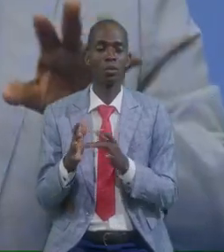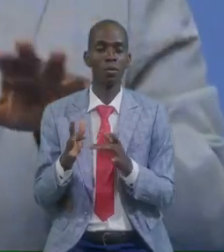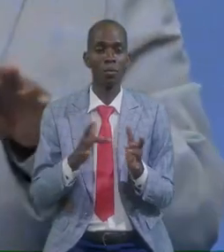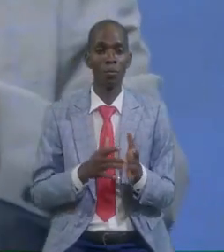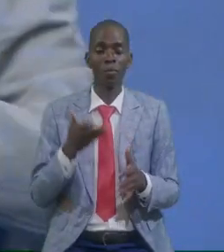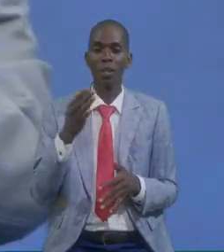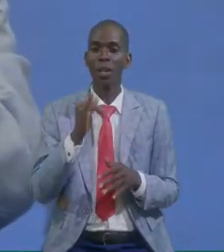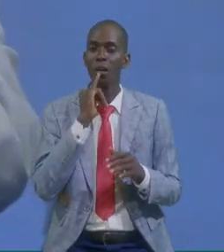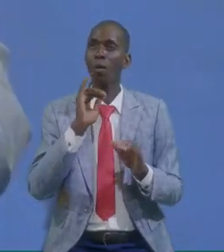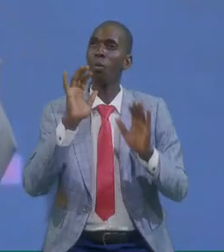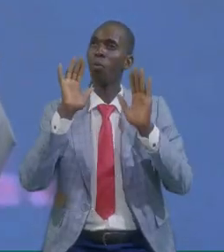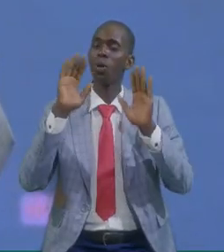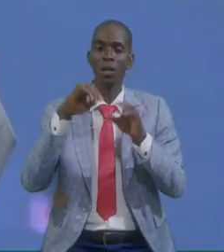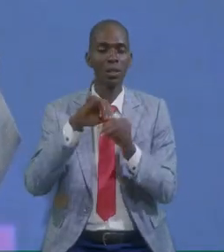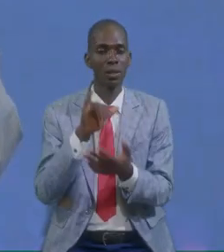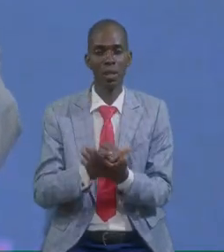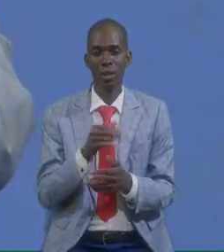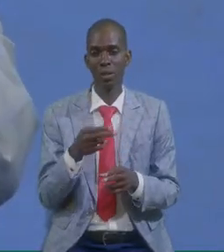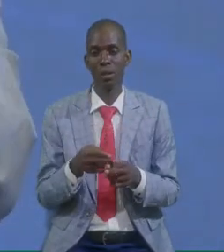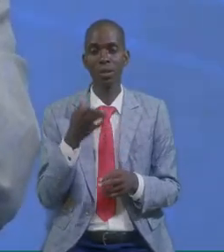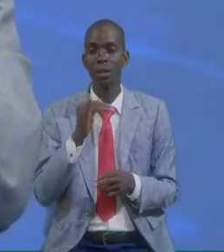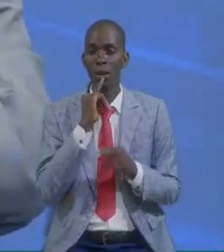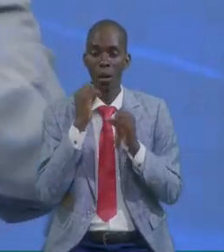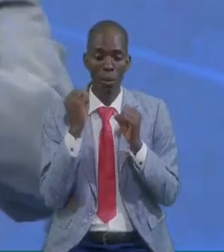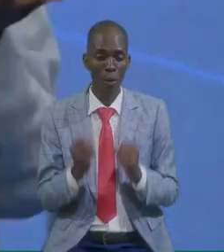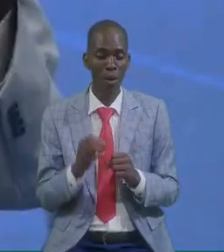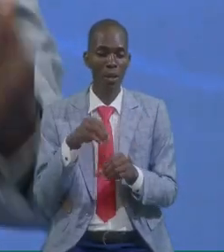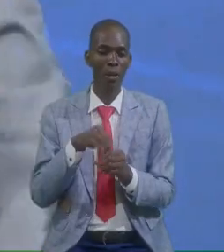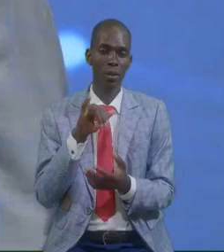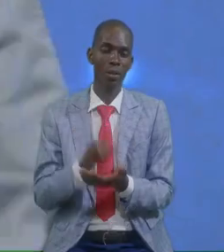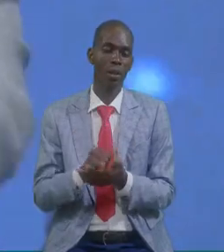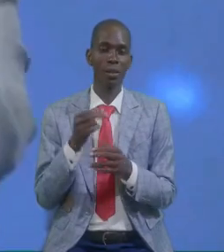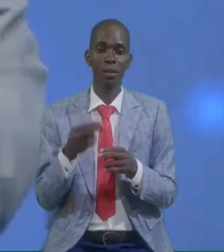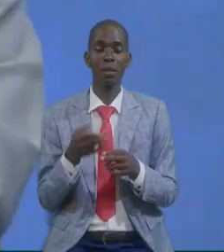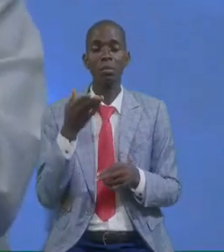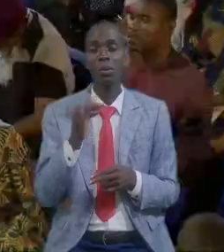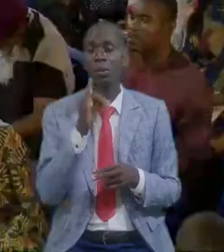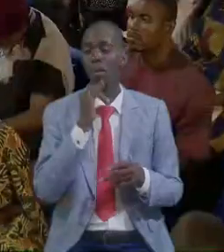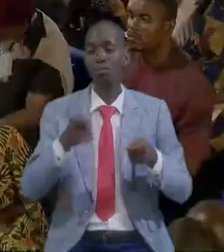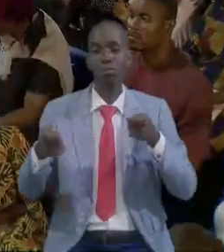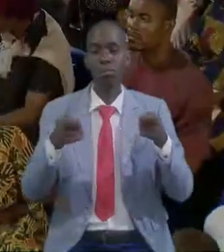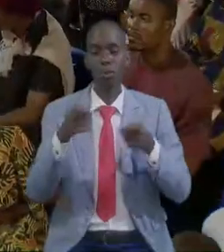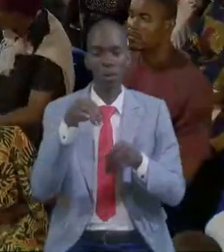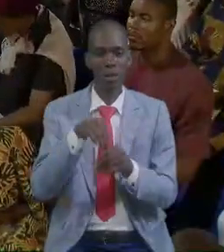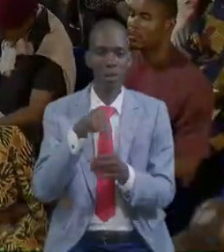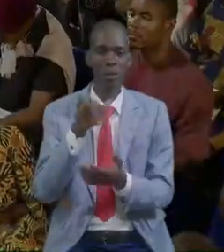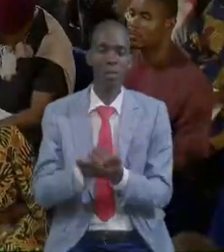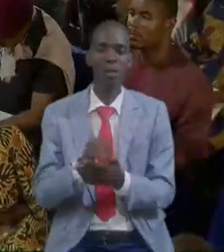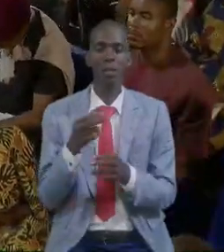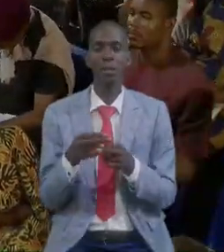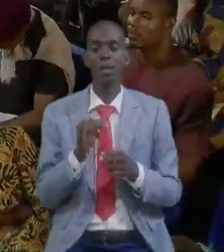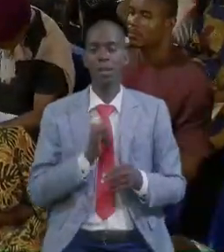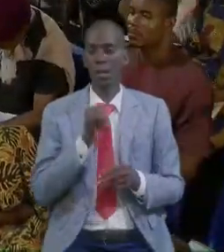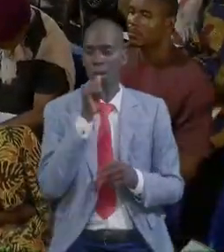wonder in that name. There is power in that name. There is dominion in that name. I'm talking to